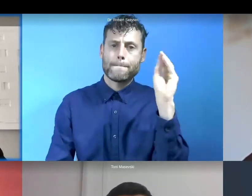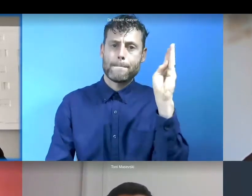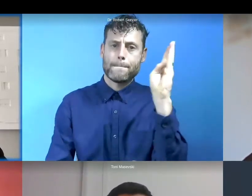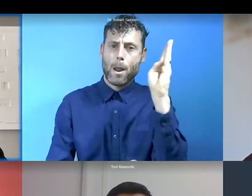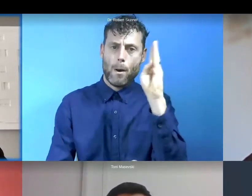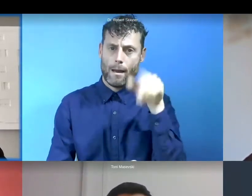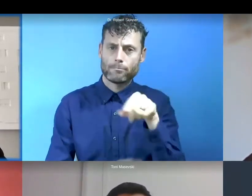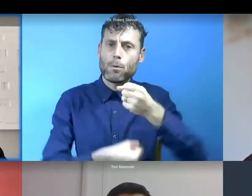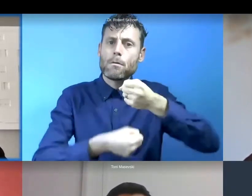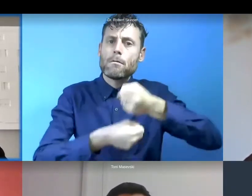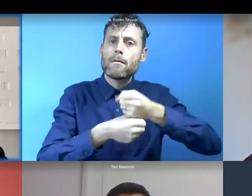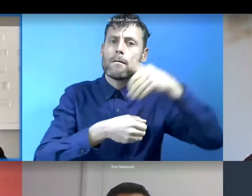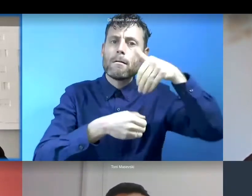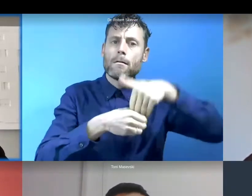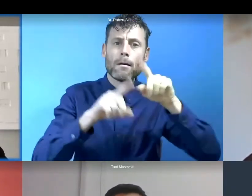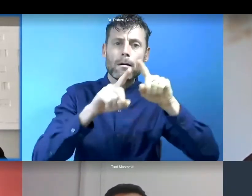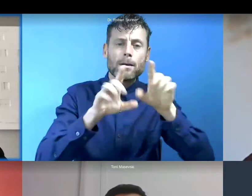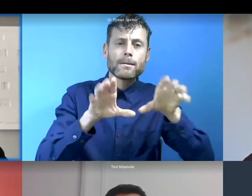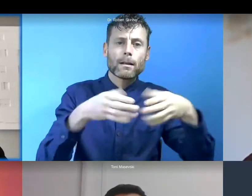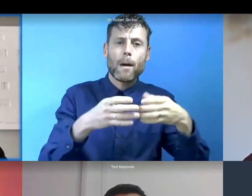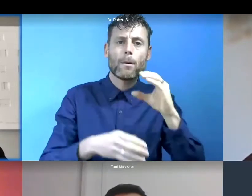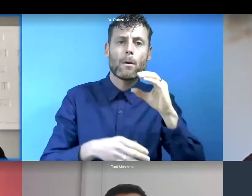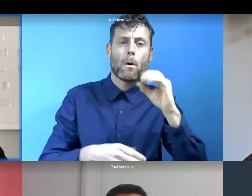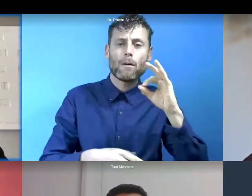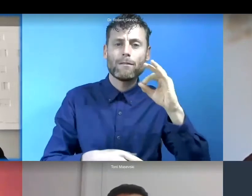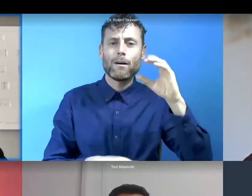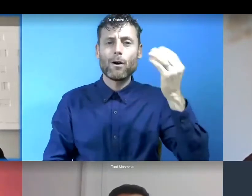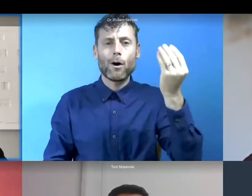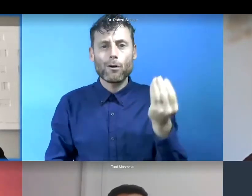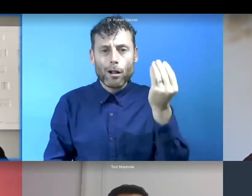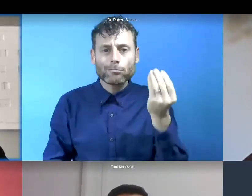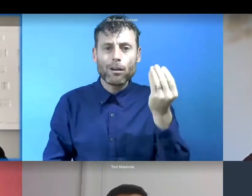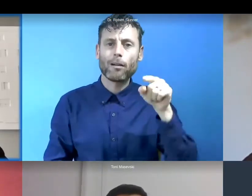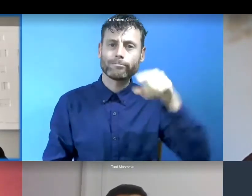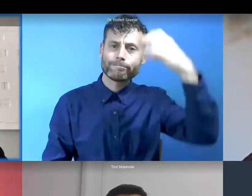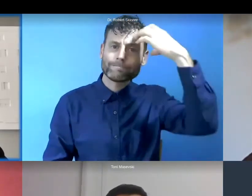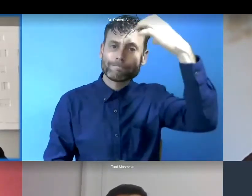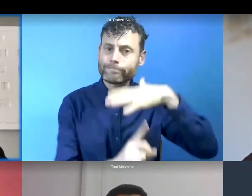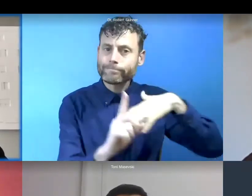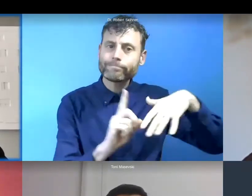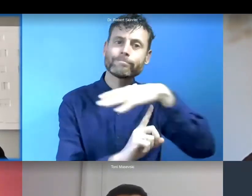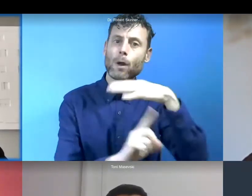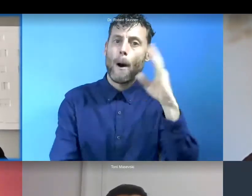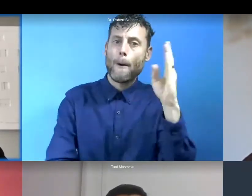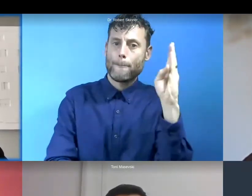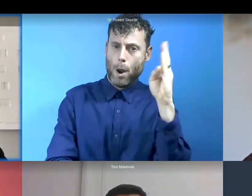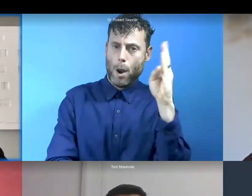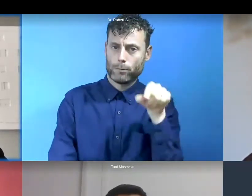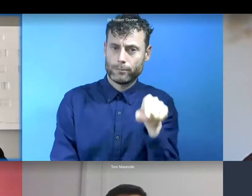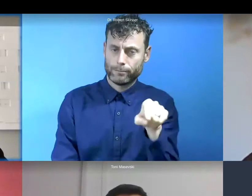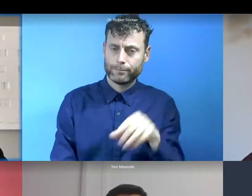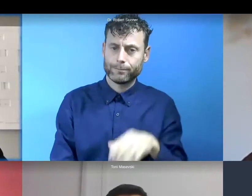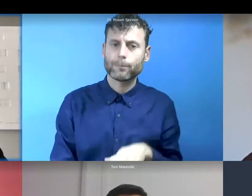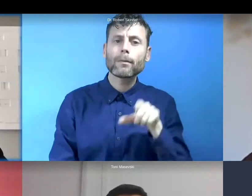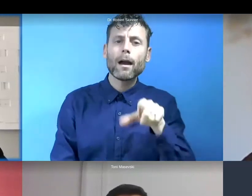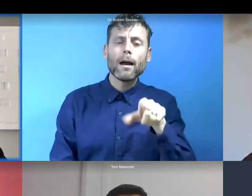the Promotion of the City and the Municipality of Bologna as responsible of the Public